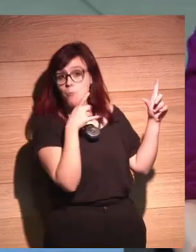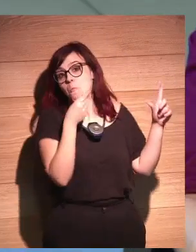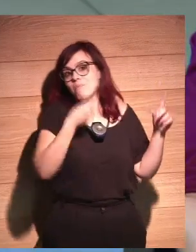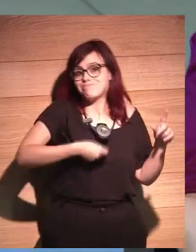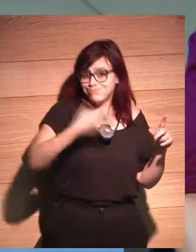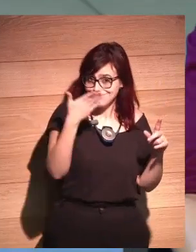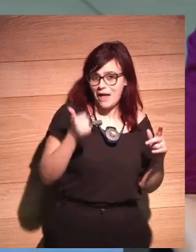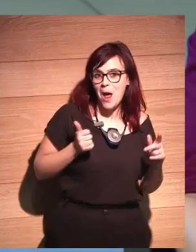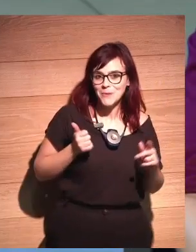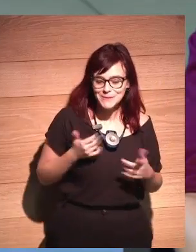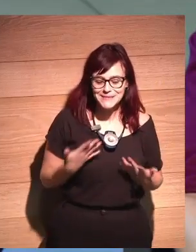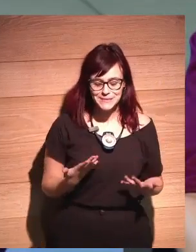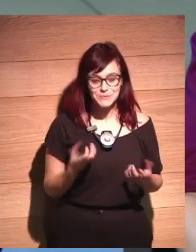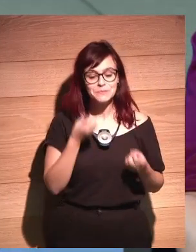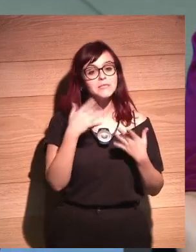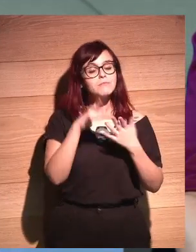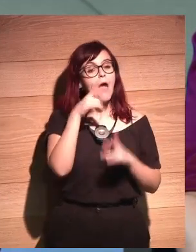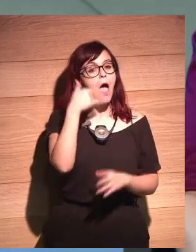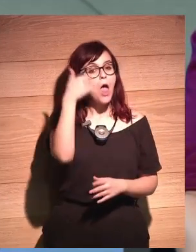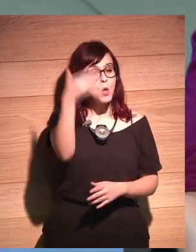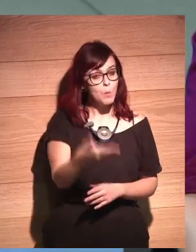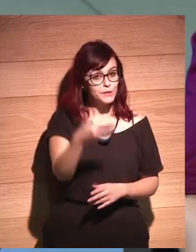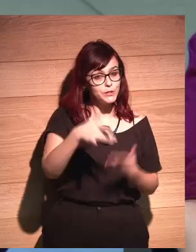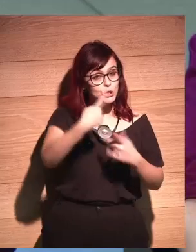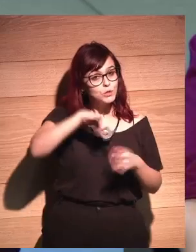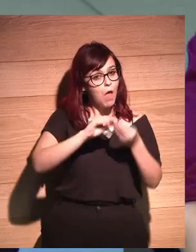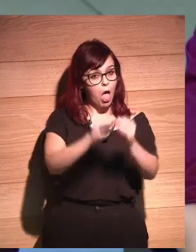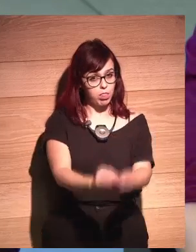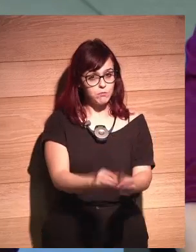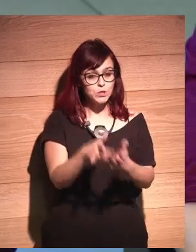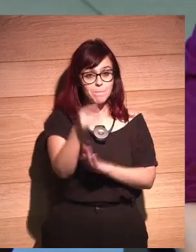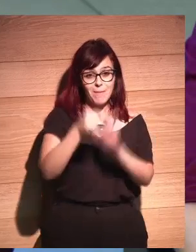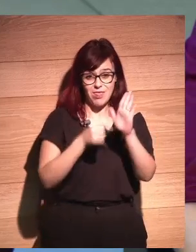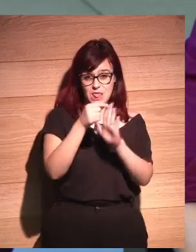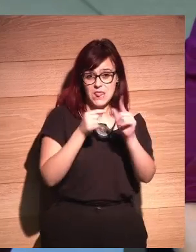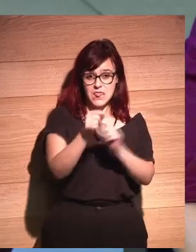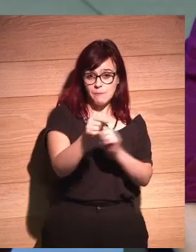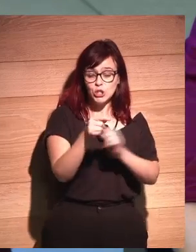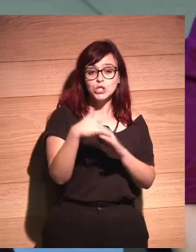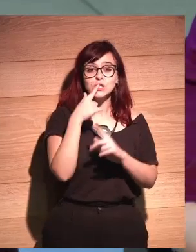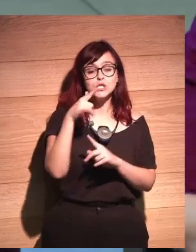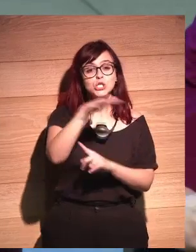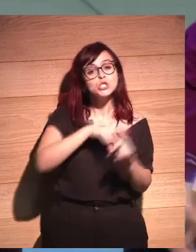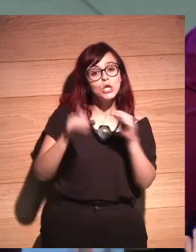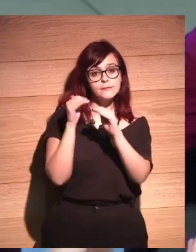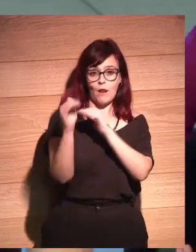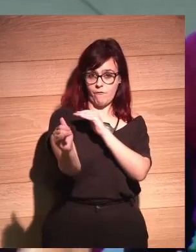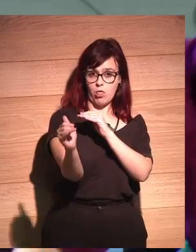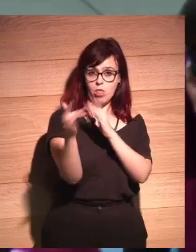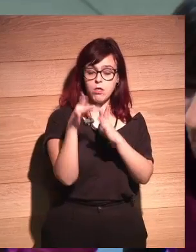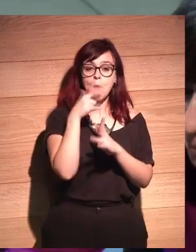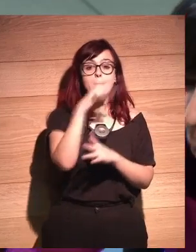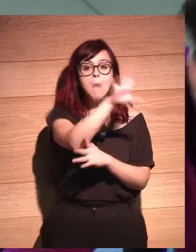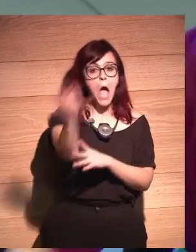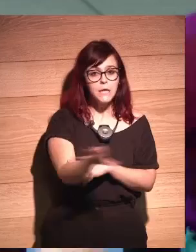I also have the possibility of showing a slide, I think. One of the things that we do is to measure